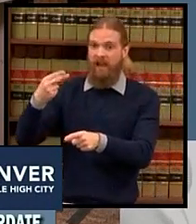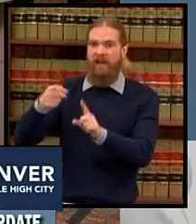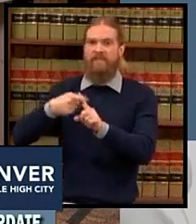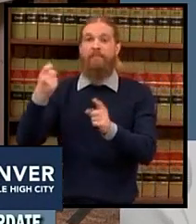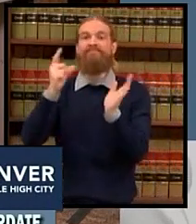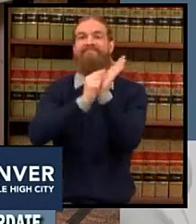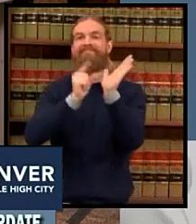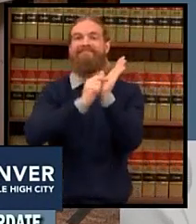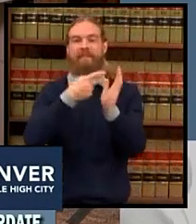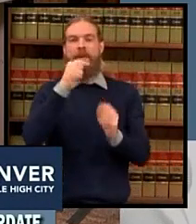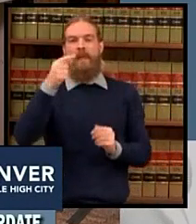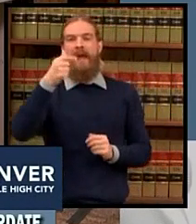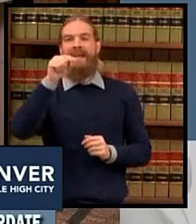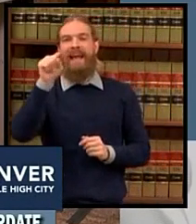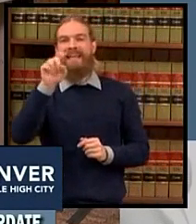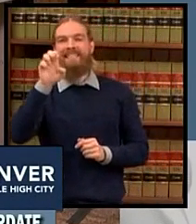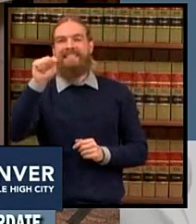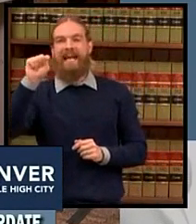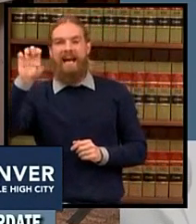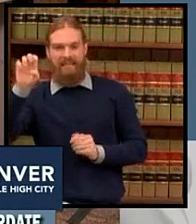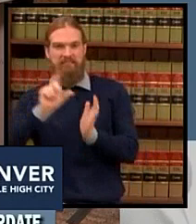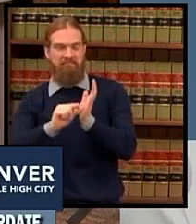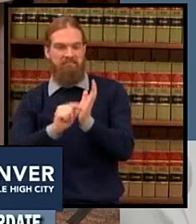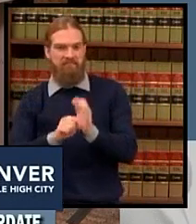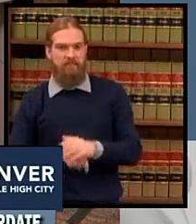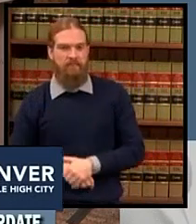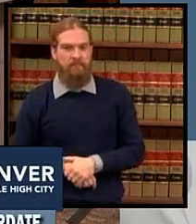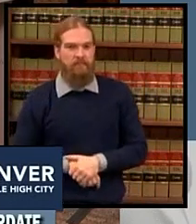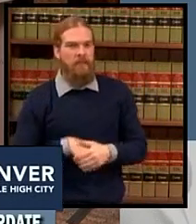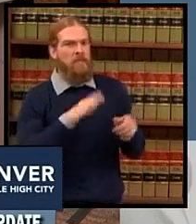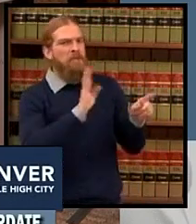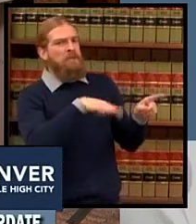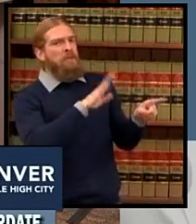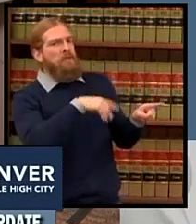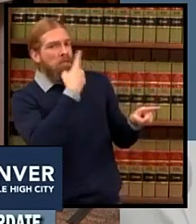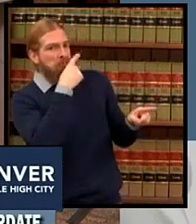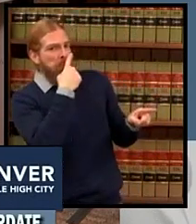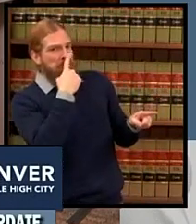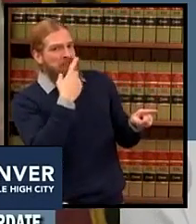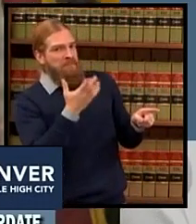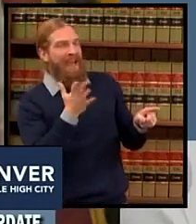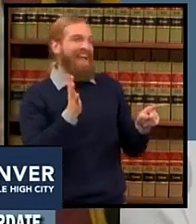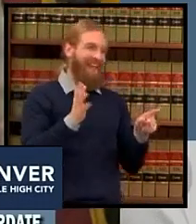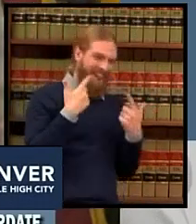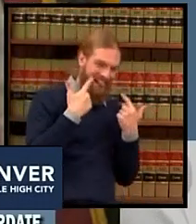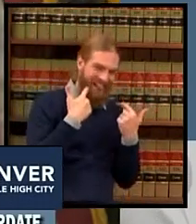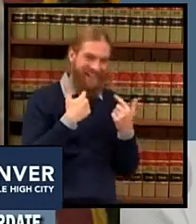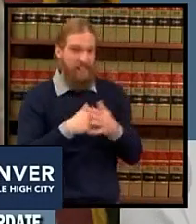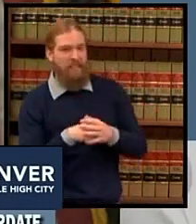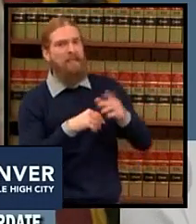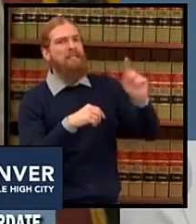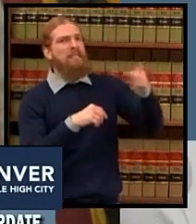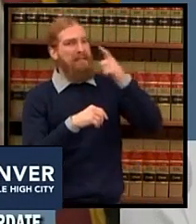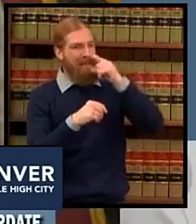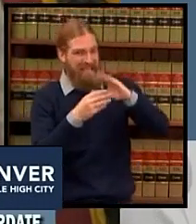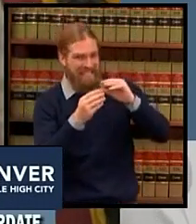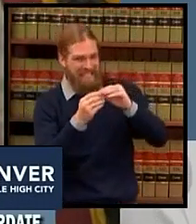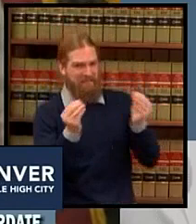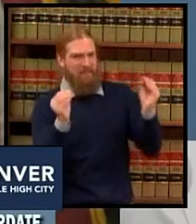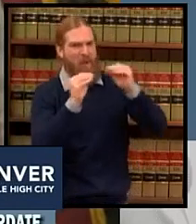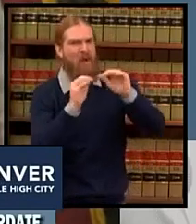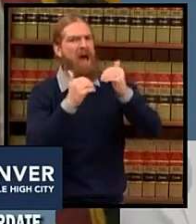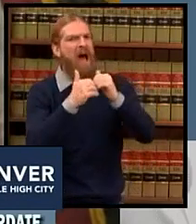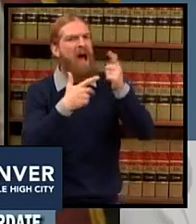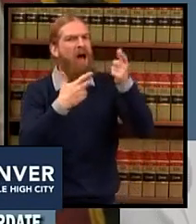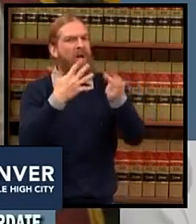Do you have any questions? Hi, could you talk a little bit more about can you talk a little bit more about how you're going to be prioritizing homeless residents